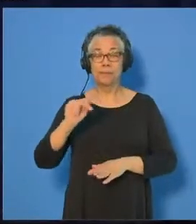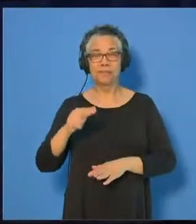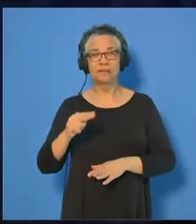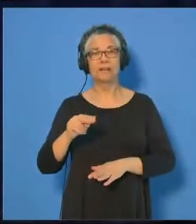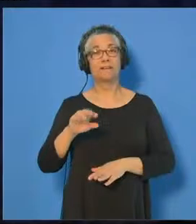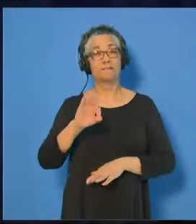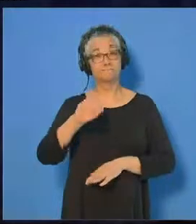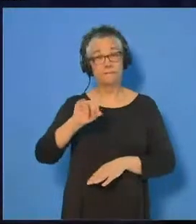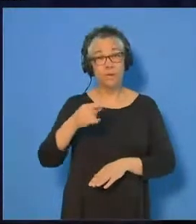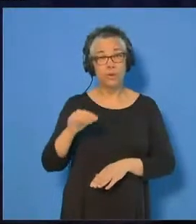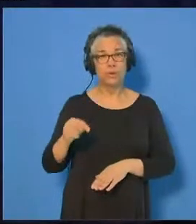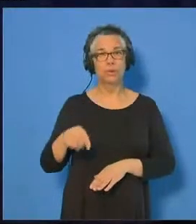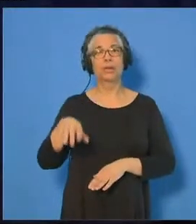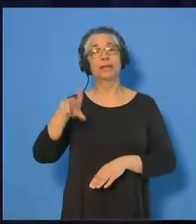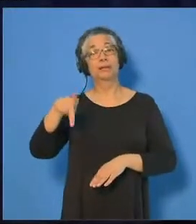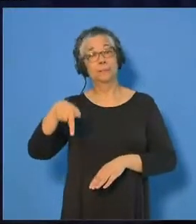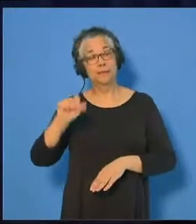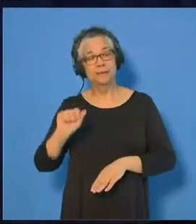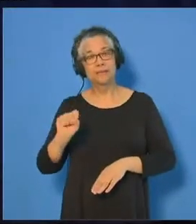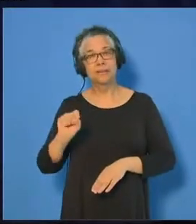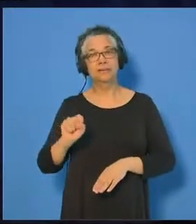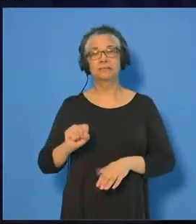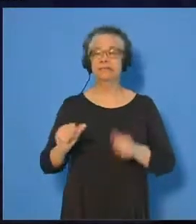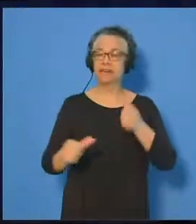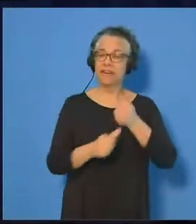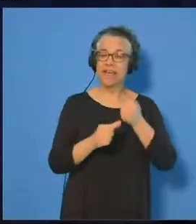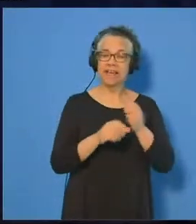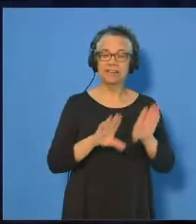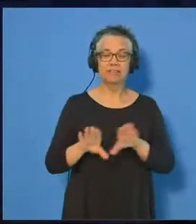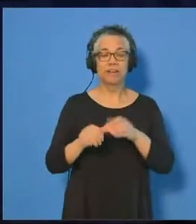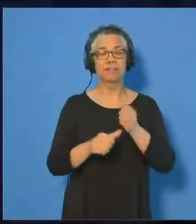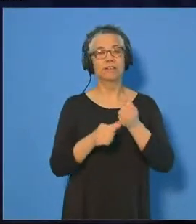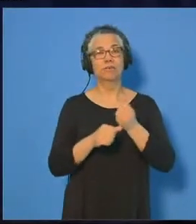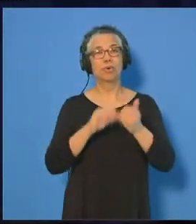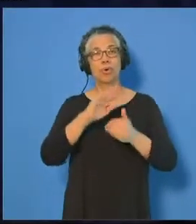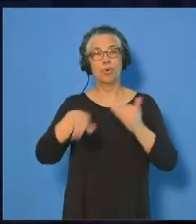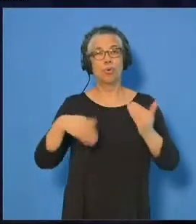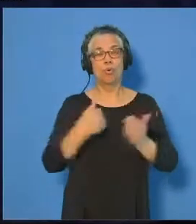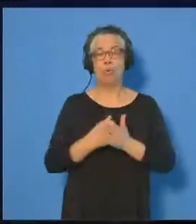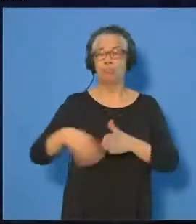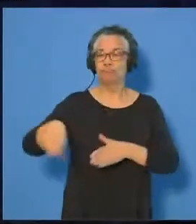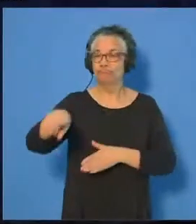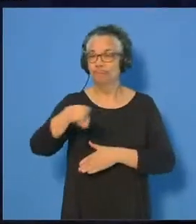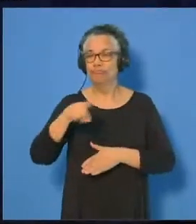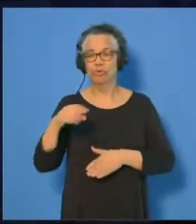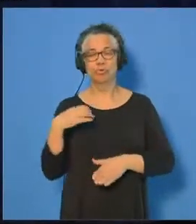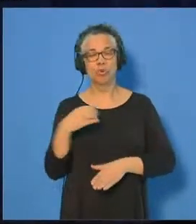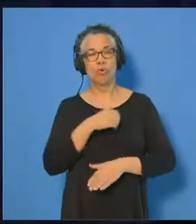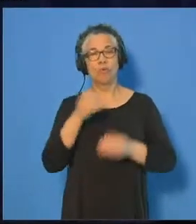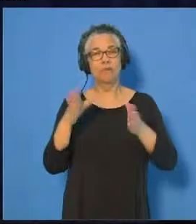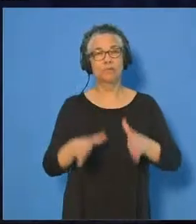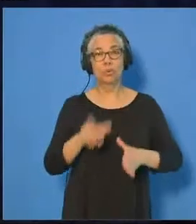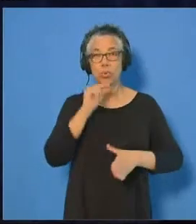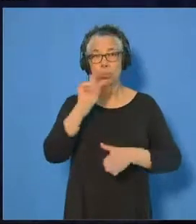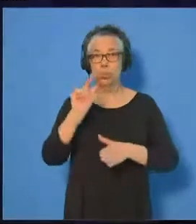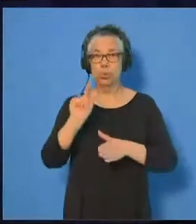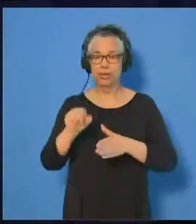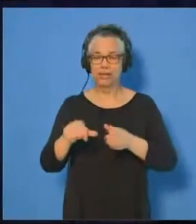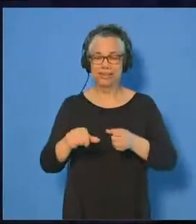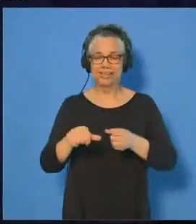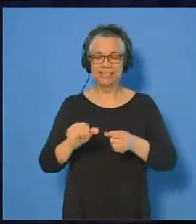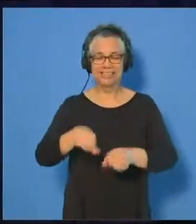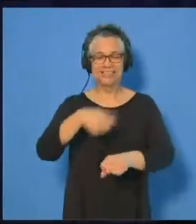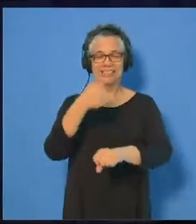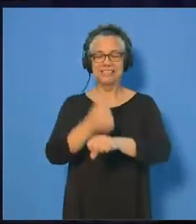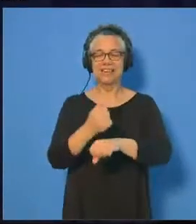Secretary, the Acting Director, staff, and all public officers across the public service who stepped forward to form the Unemployment